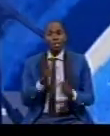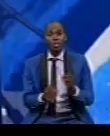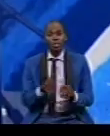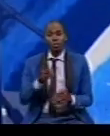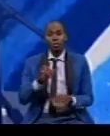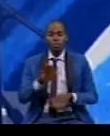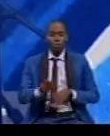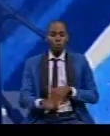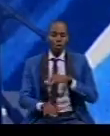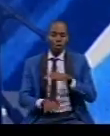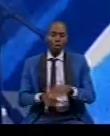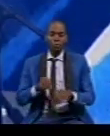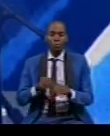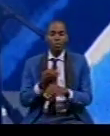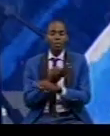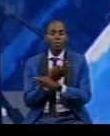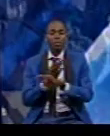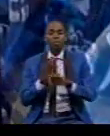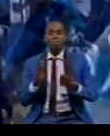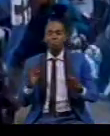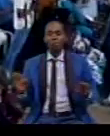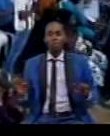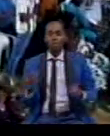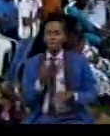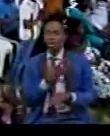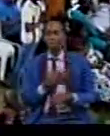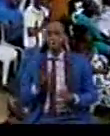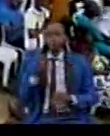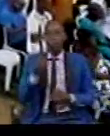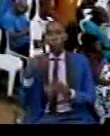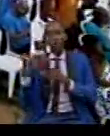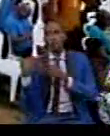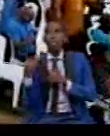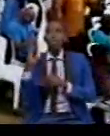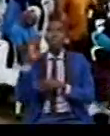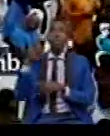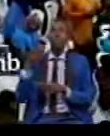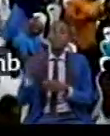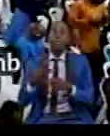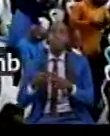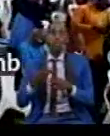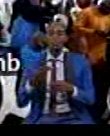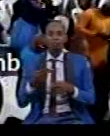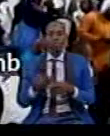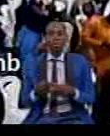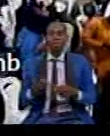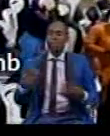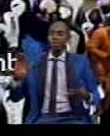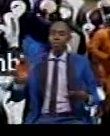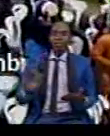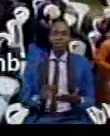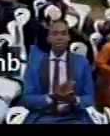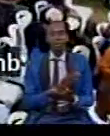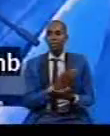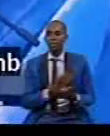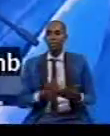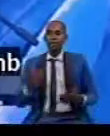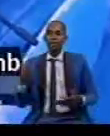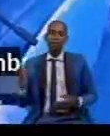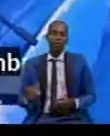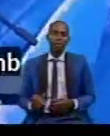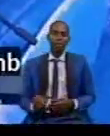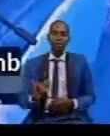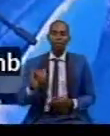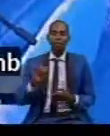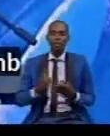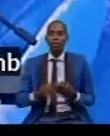pain in the front there, pain on that side there, pain for that person